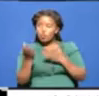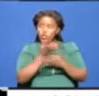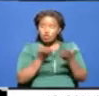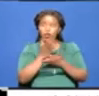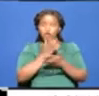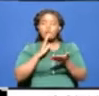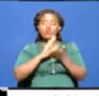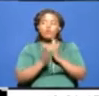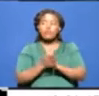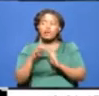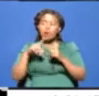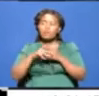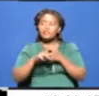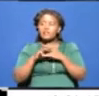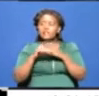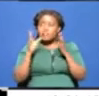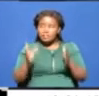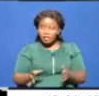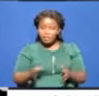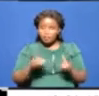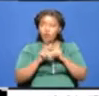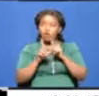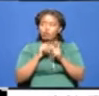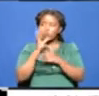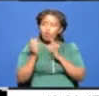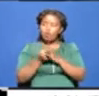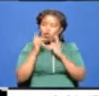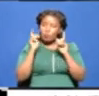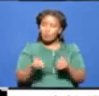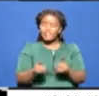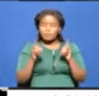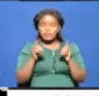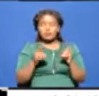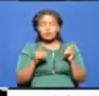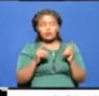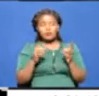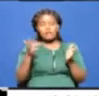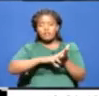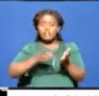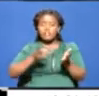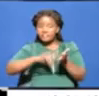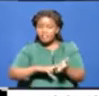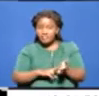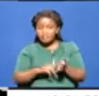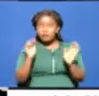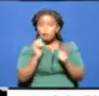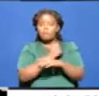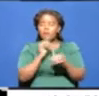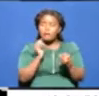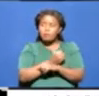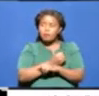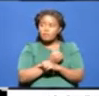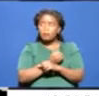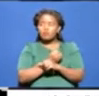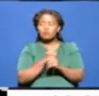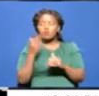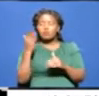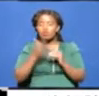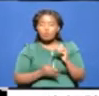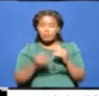and those engineers must be regulated. You cannot leave the running, the implementation